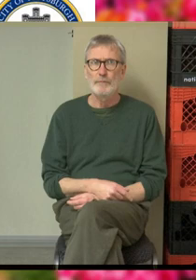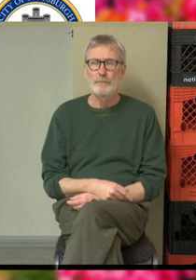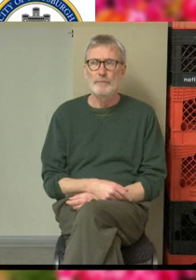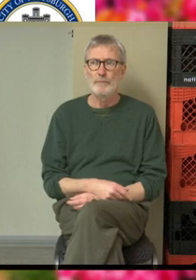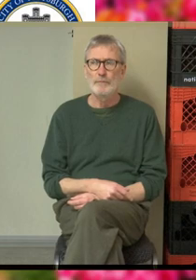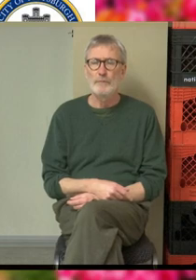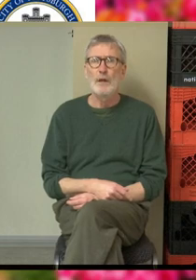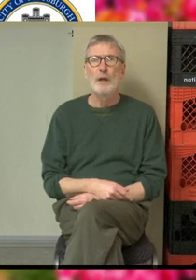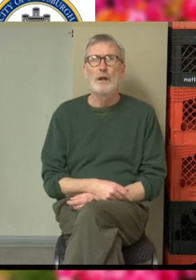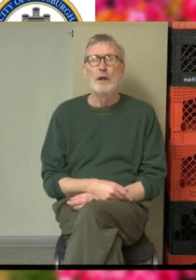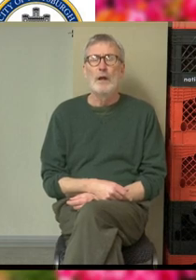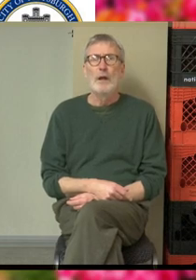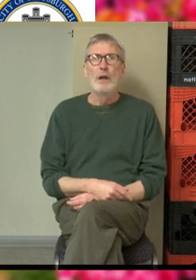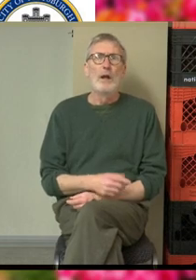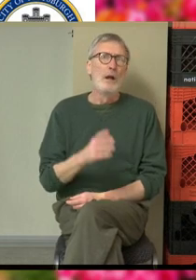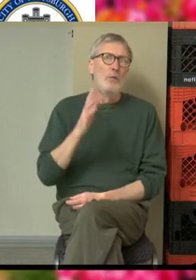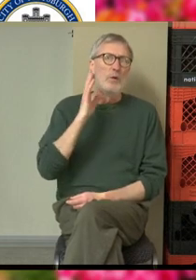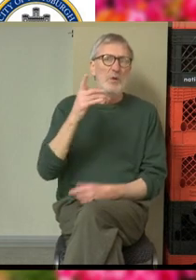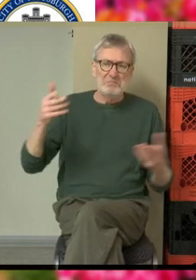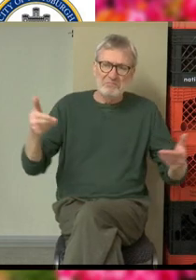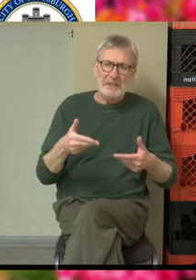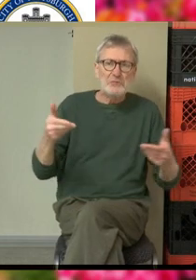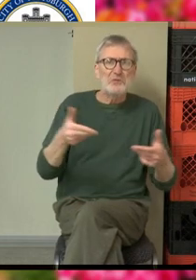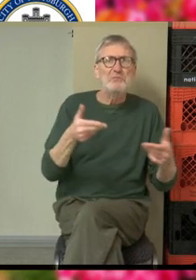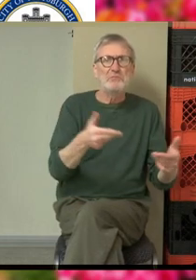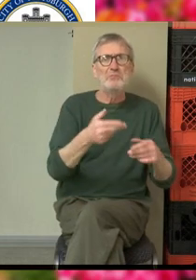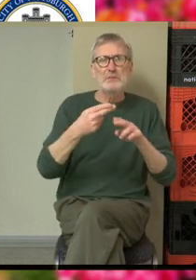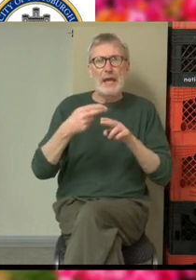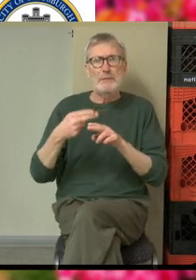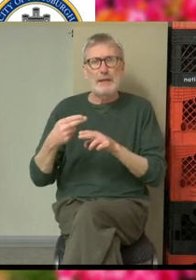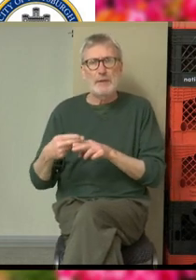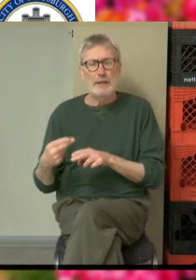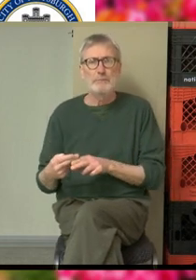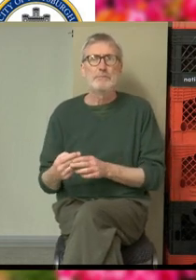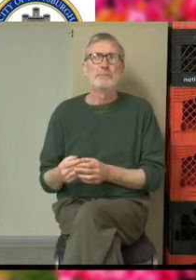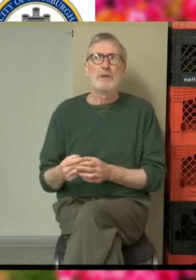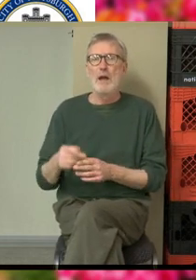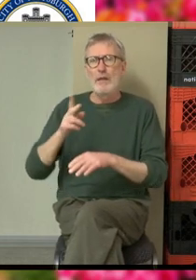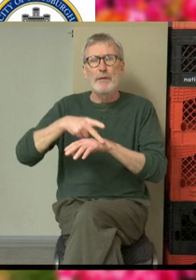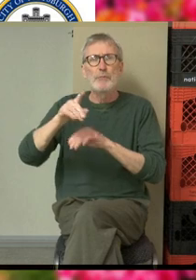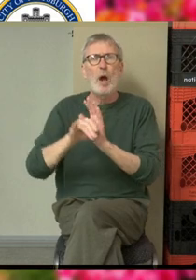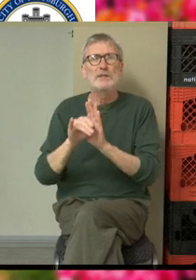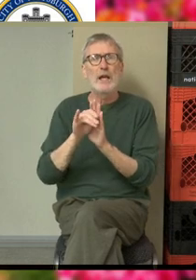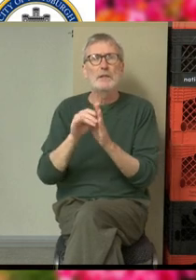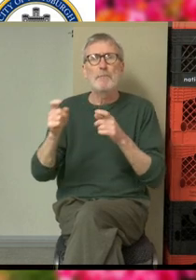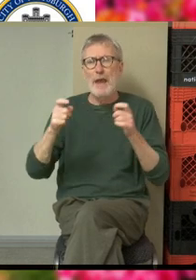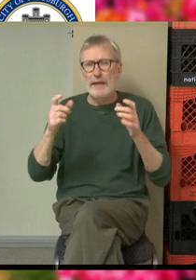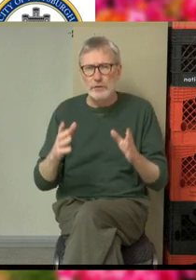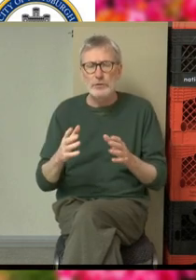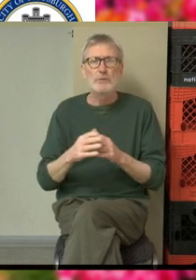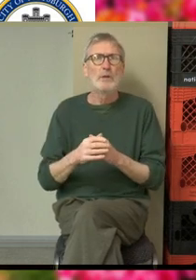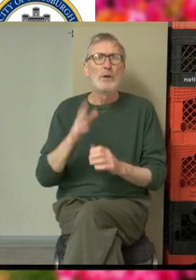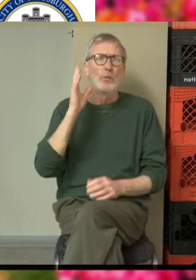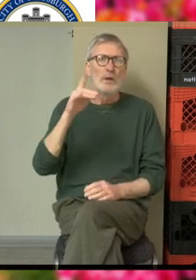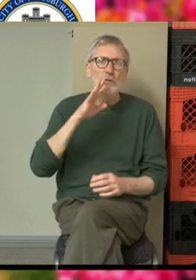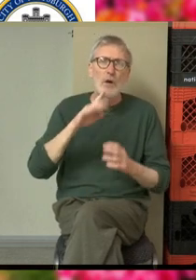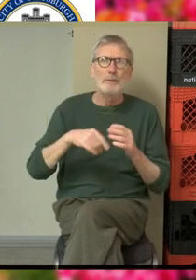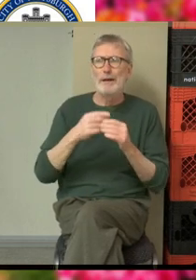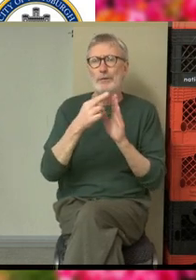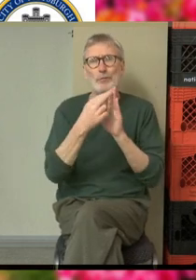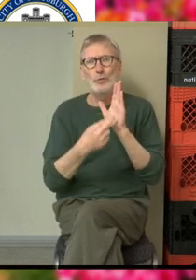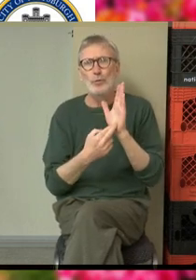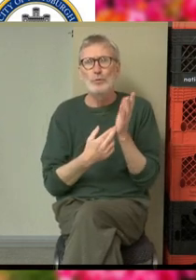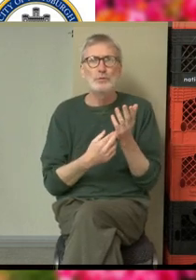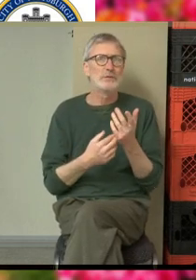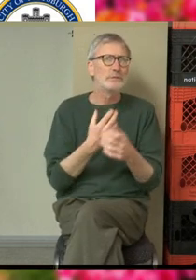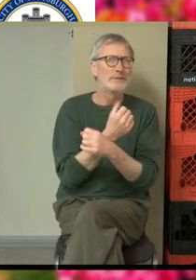Multitasking. So we'll do a couple introductions of ourselves, the project manager. We'll go over some brief meeting norms,